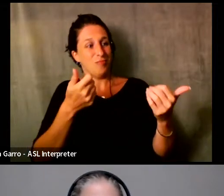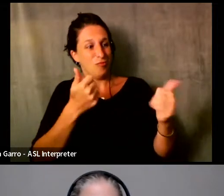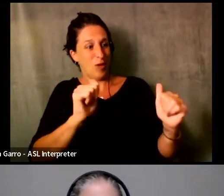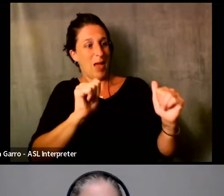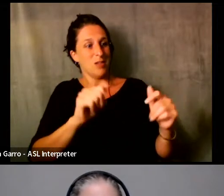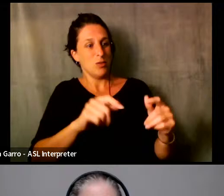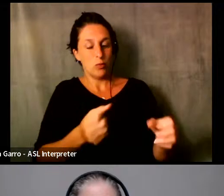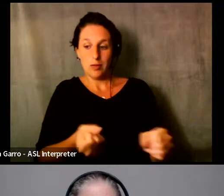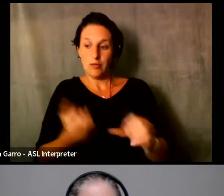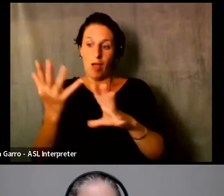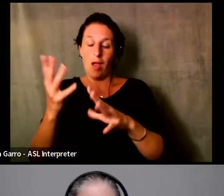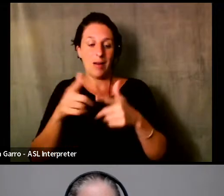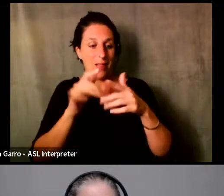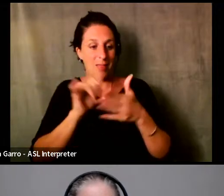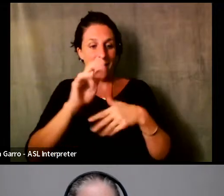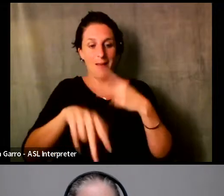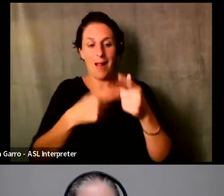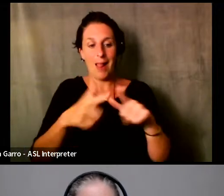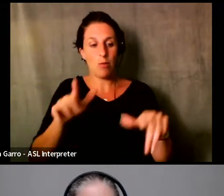on campuses,